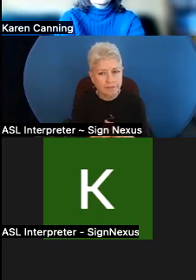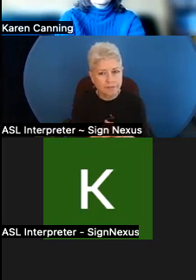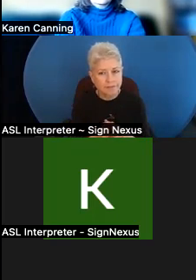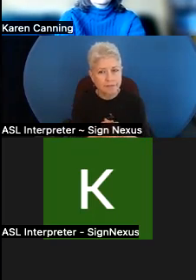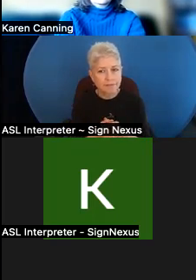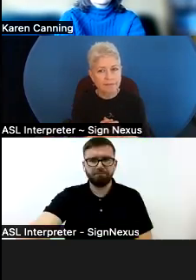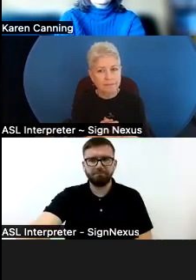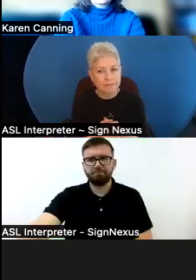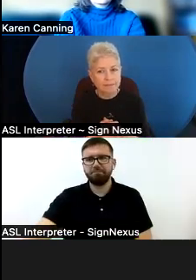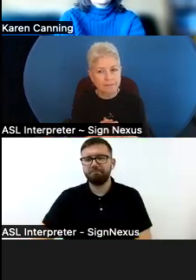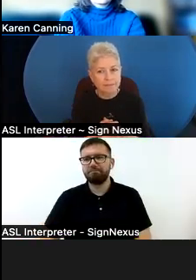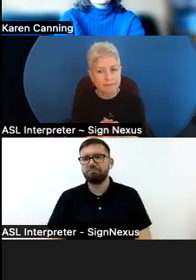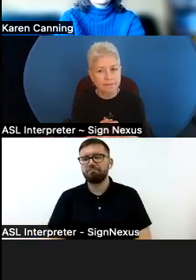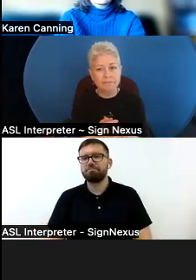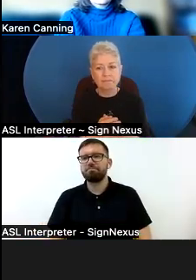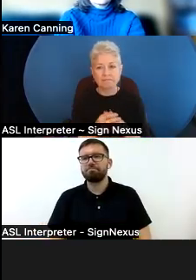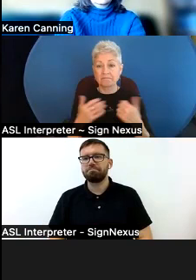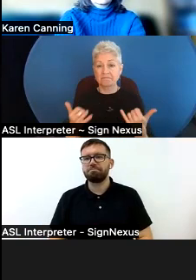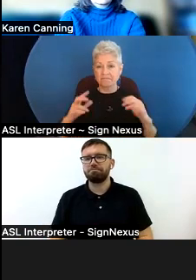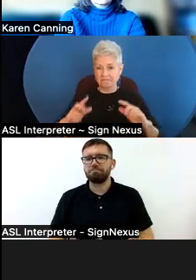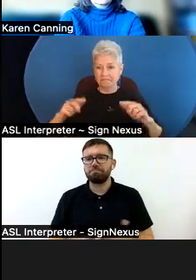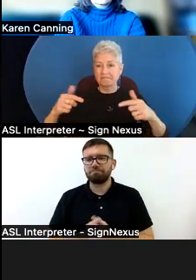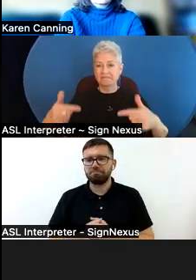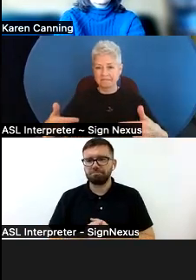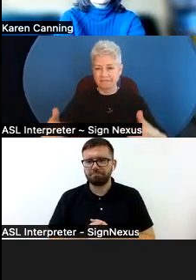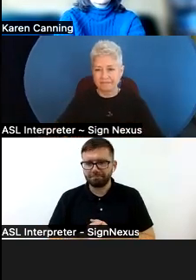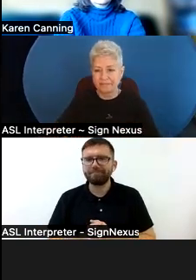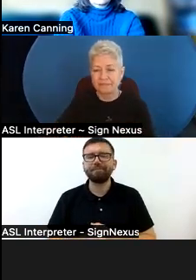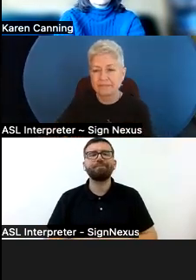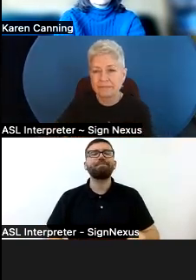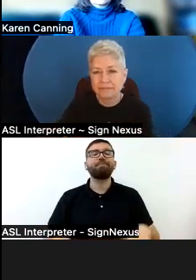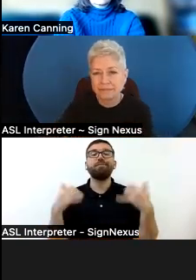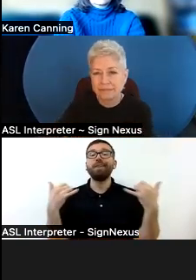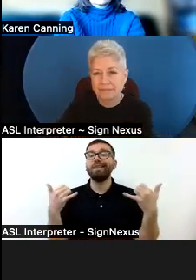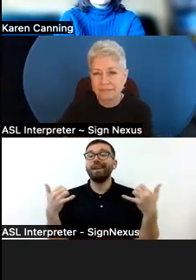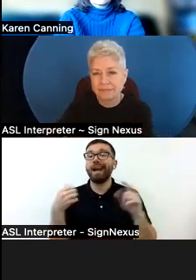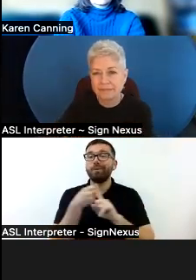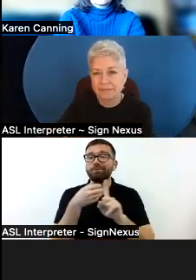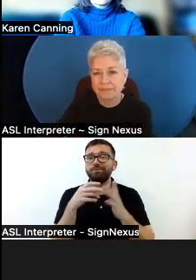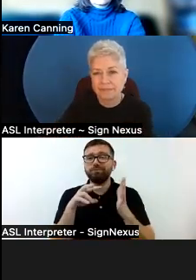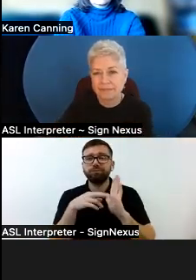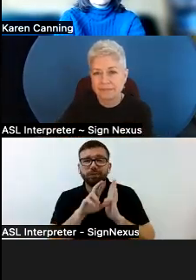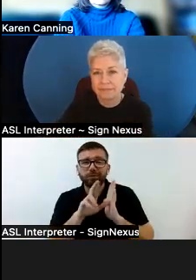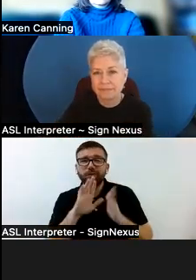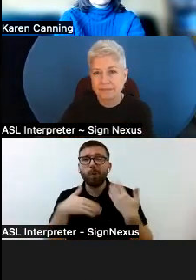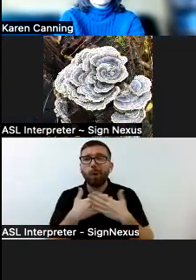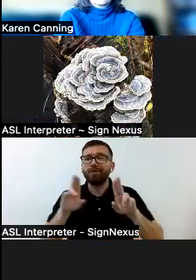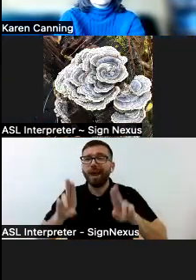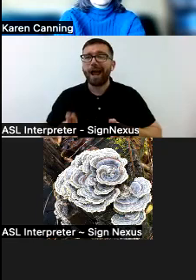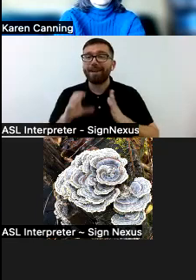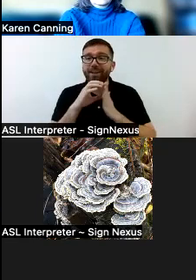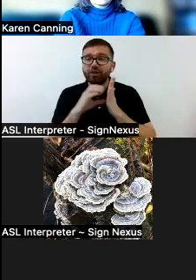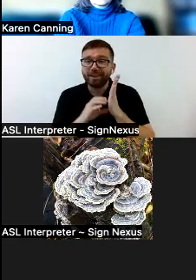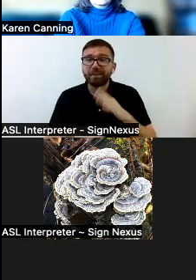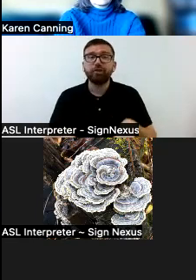So let's go through each of the application sections. Before completing the application form,